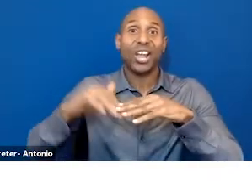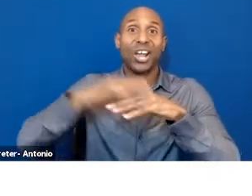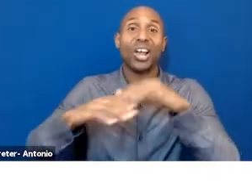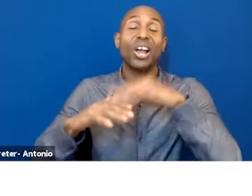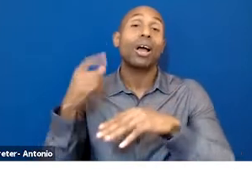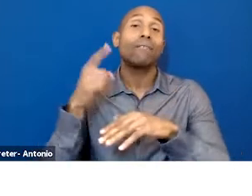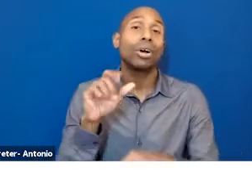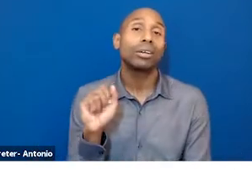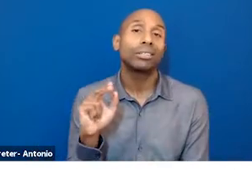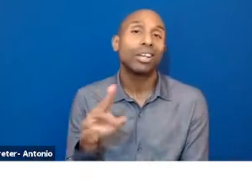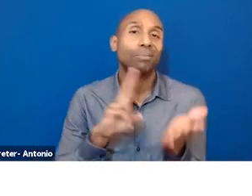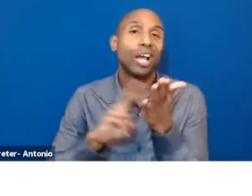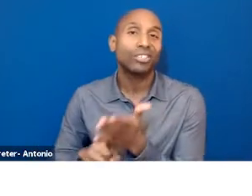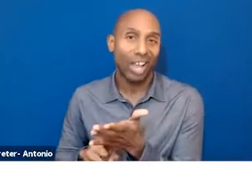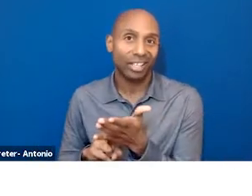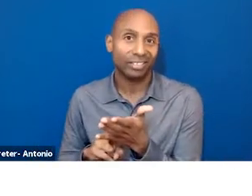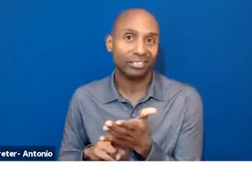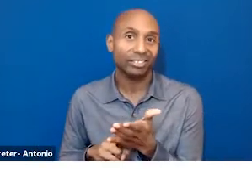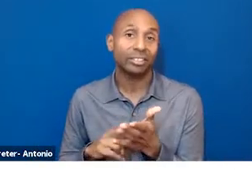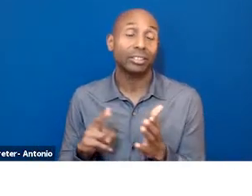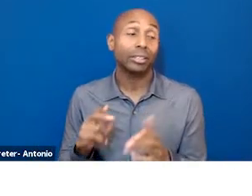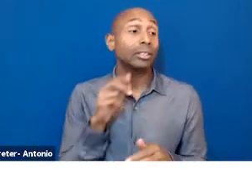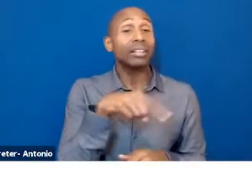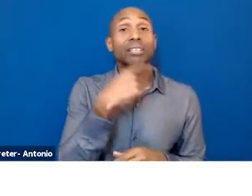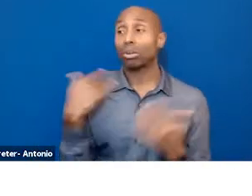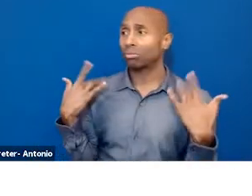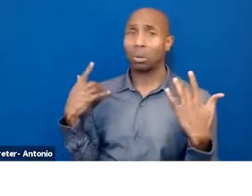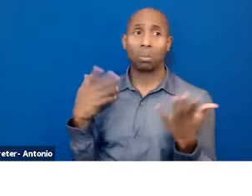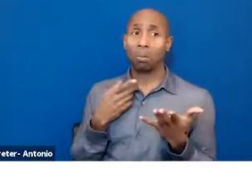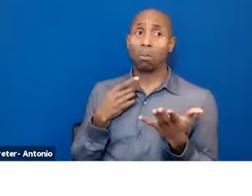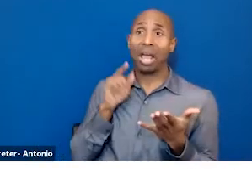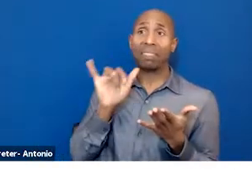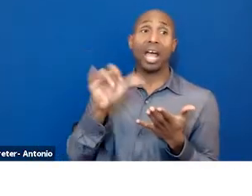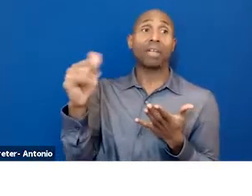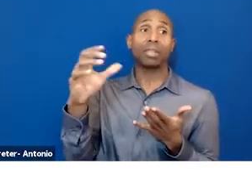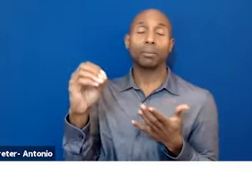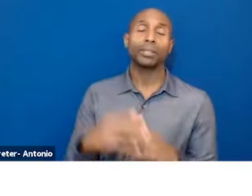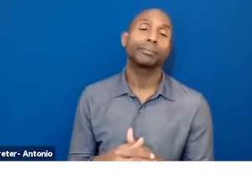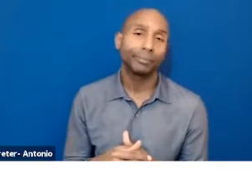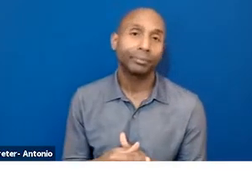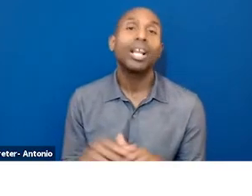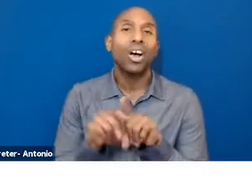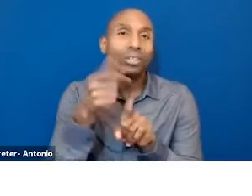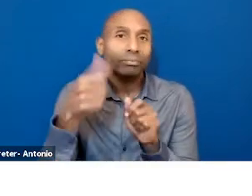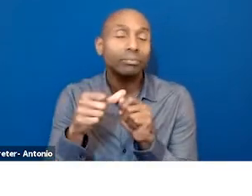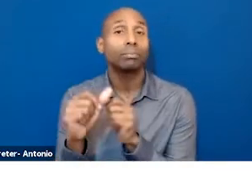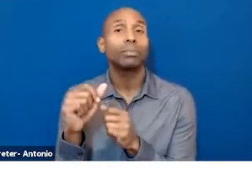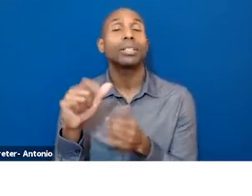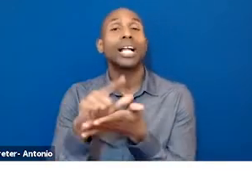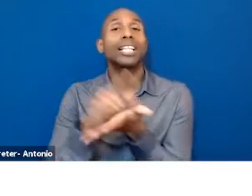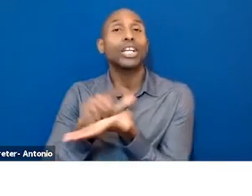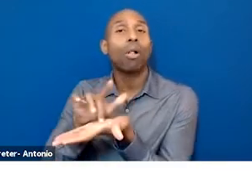subcontracting arrangements. And as I just mentioned, the structures of legalized exploitation, like the piece rate pay